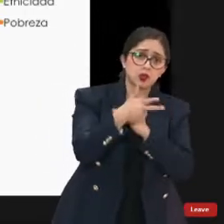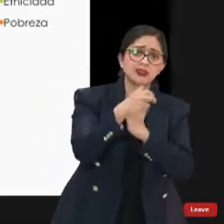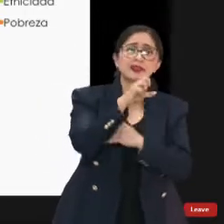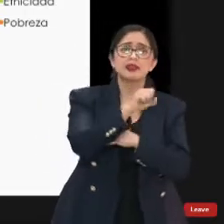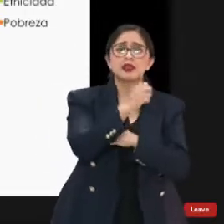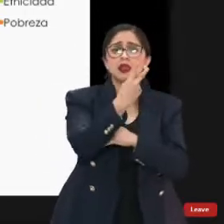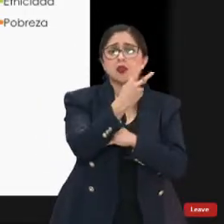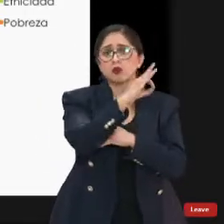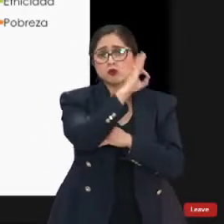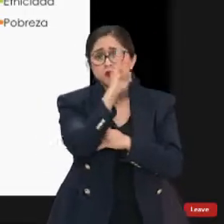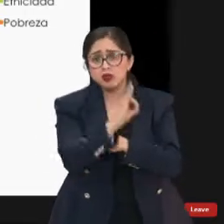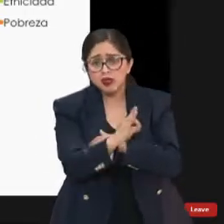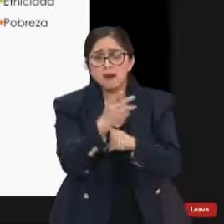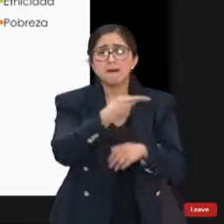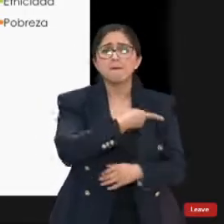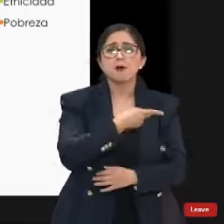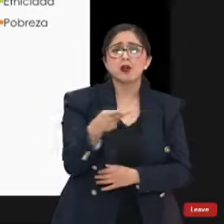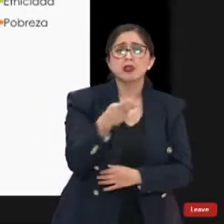2005,